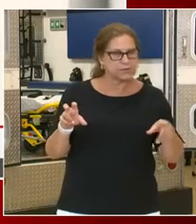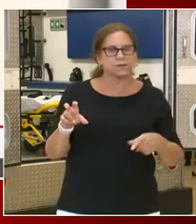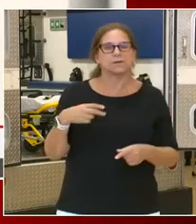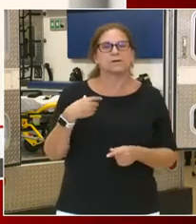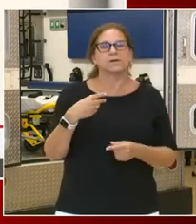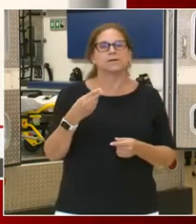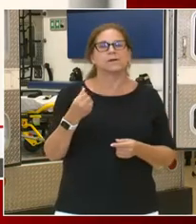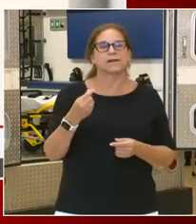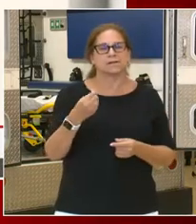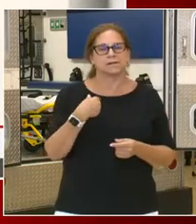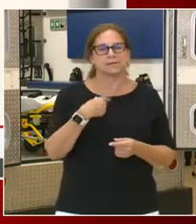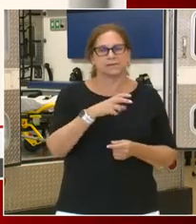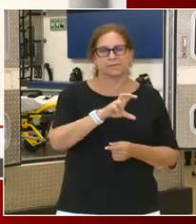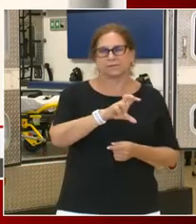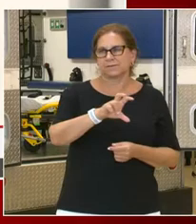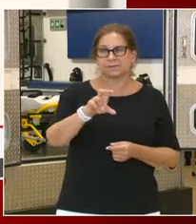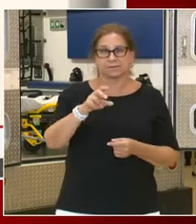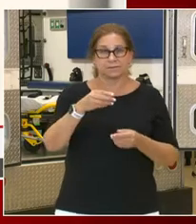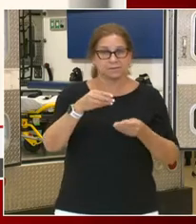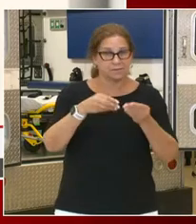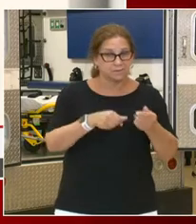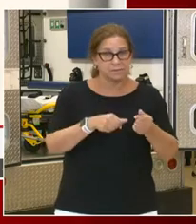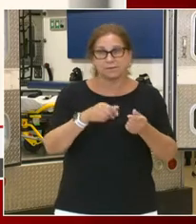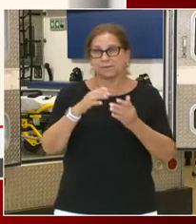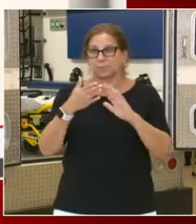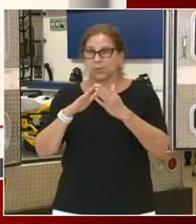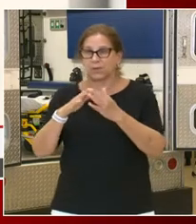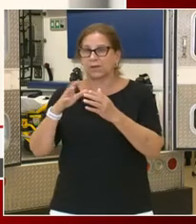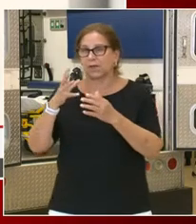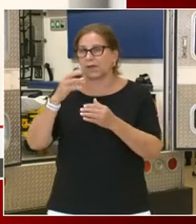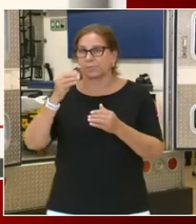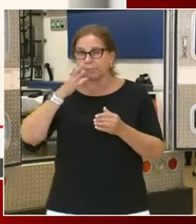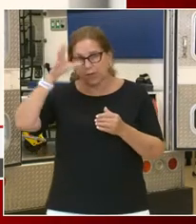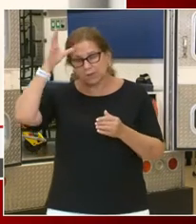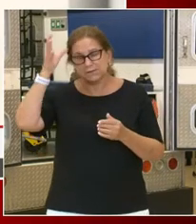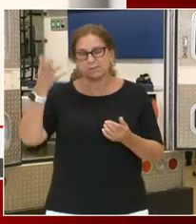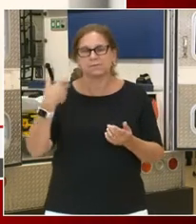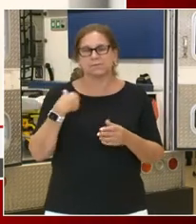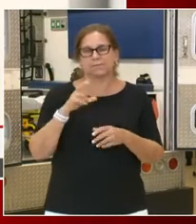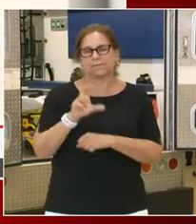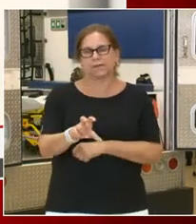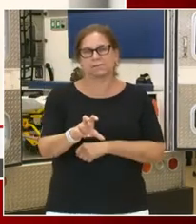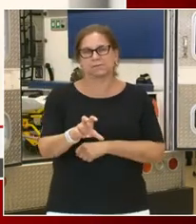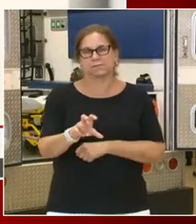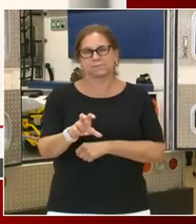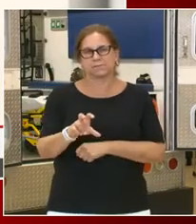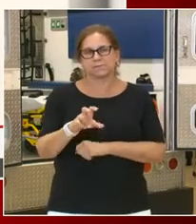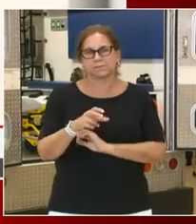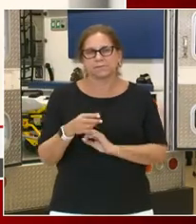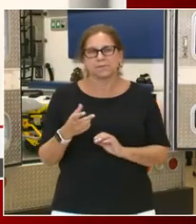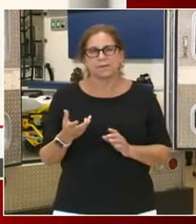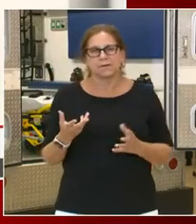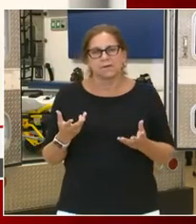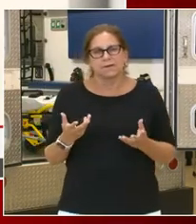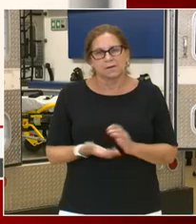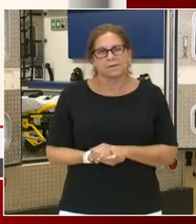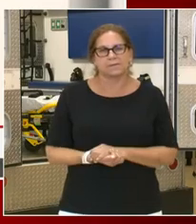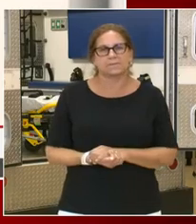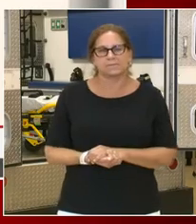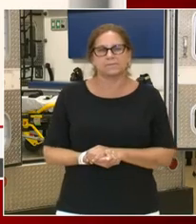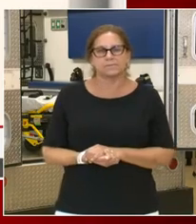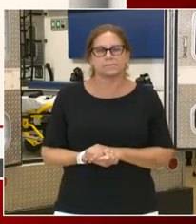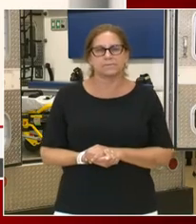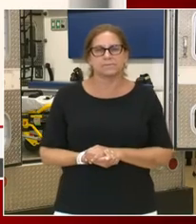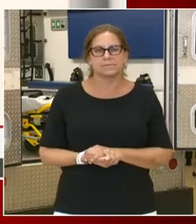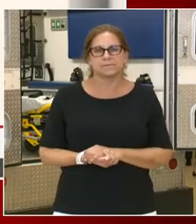and students return. We've learned a lot being in distance learning, right? And there's some good practices that many of our schools want to hold on to